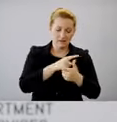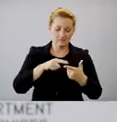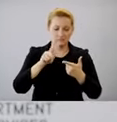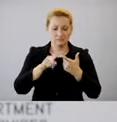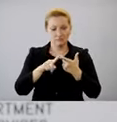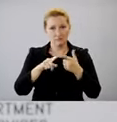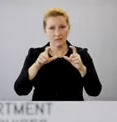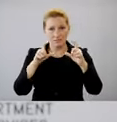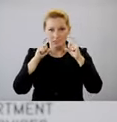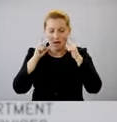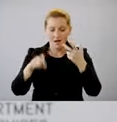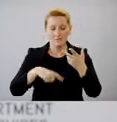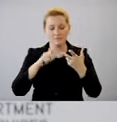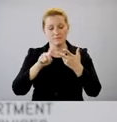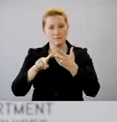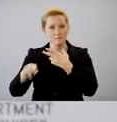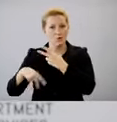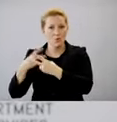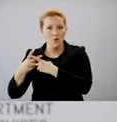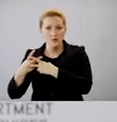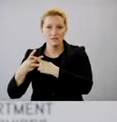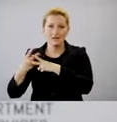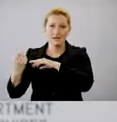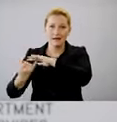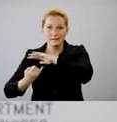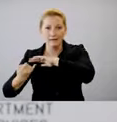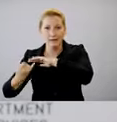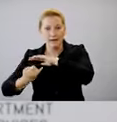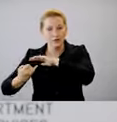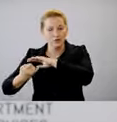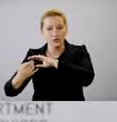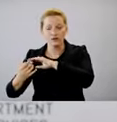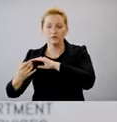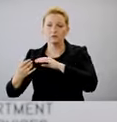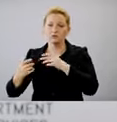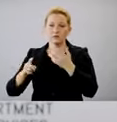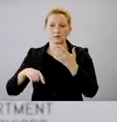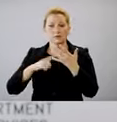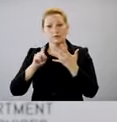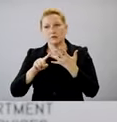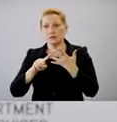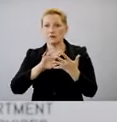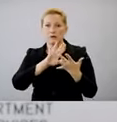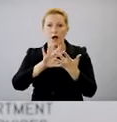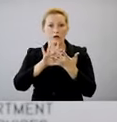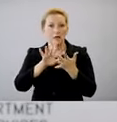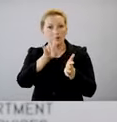use of masks, quarantine or isolation in conjunction with contact tracing,